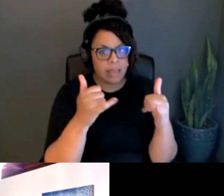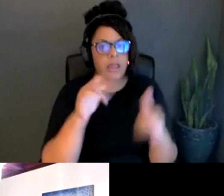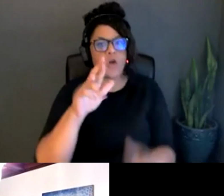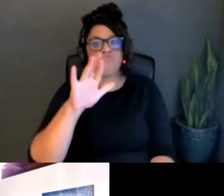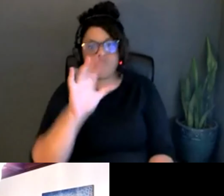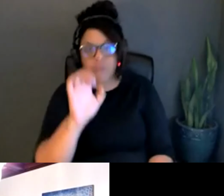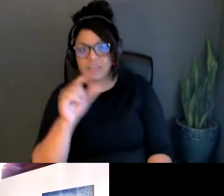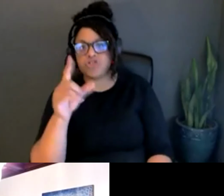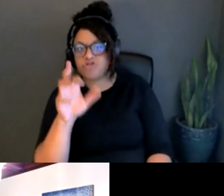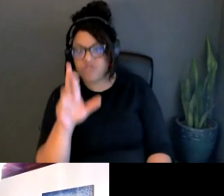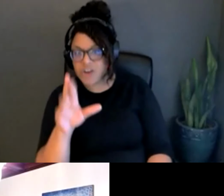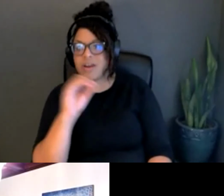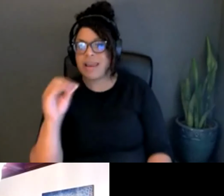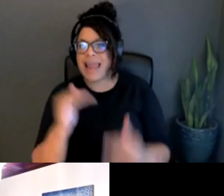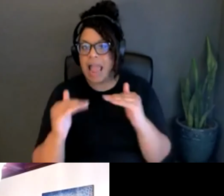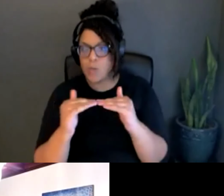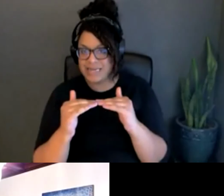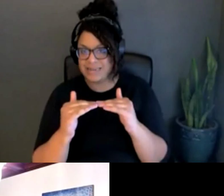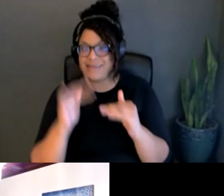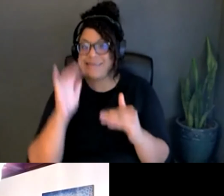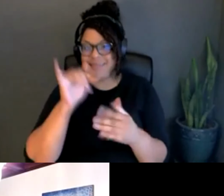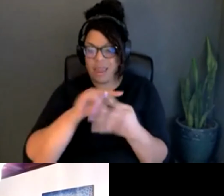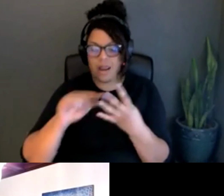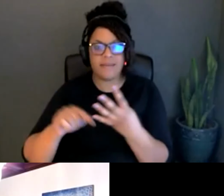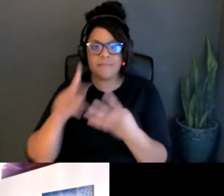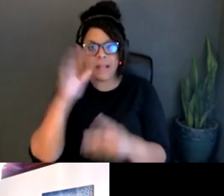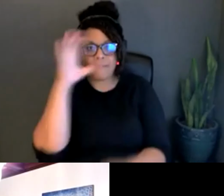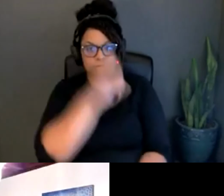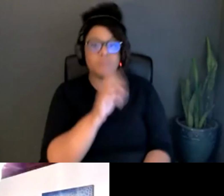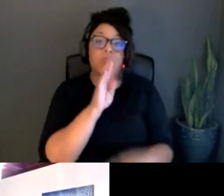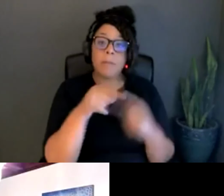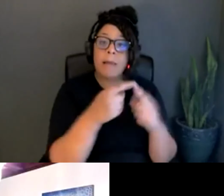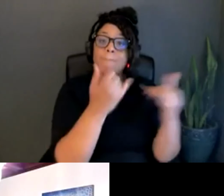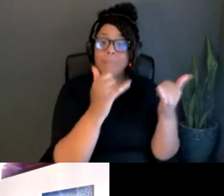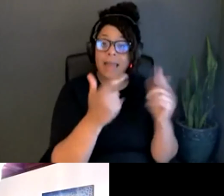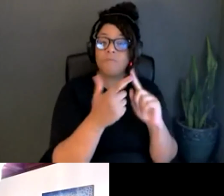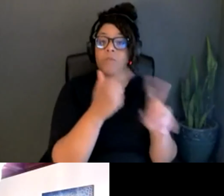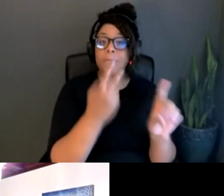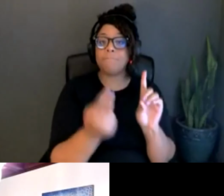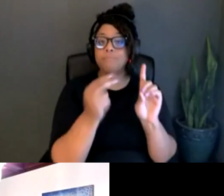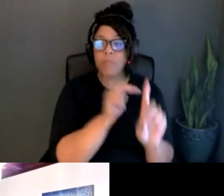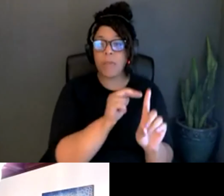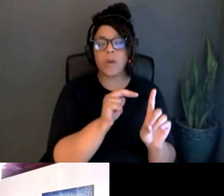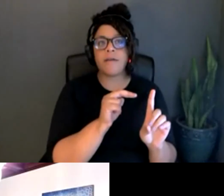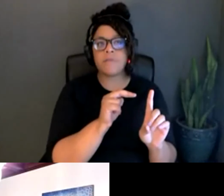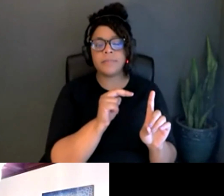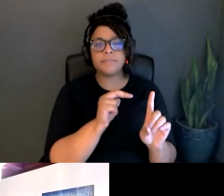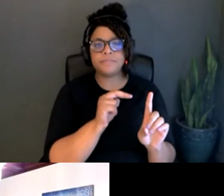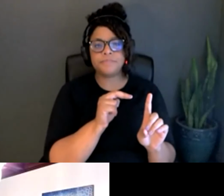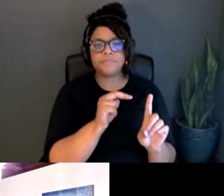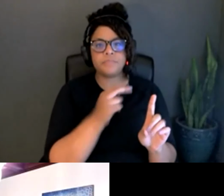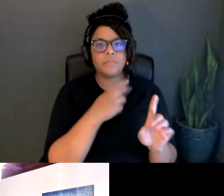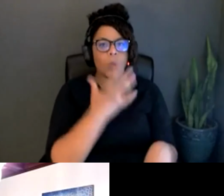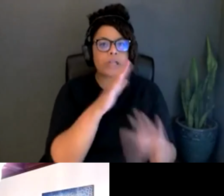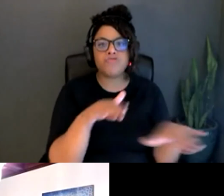race, gender, and equity. And so we often talk about play from the standpoint of white